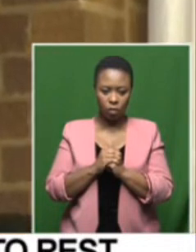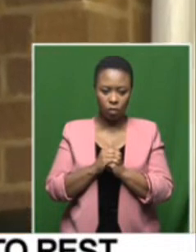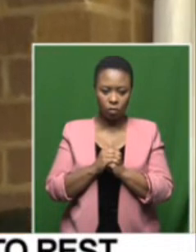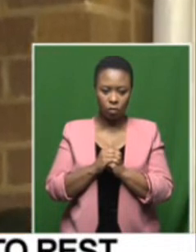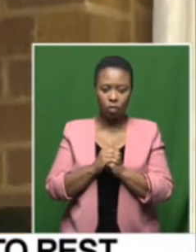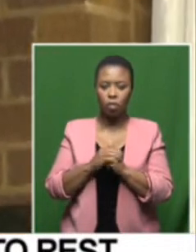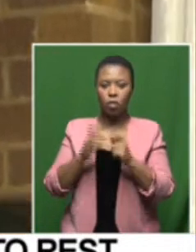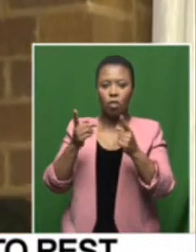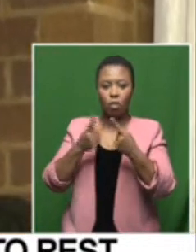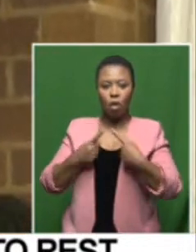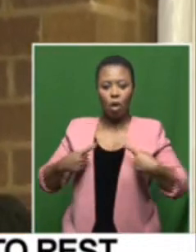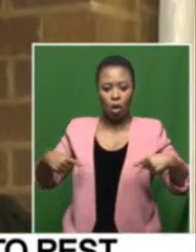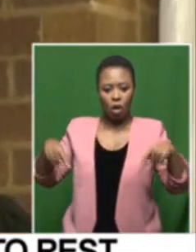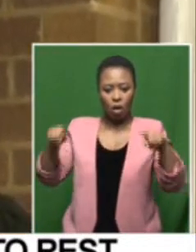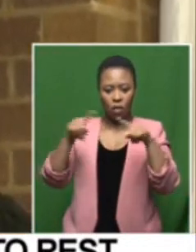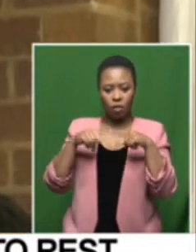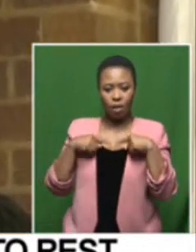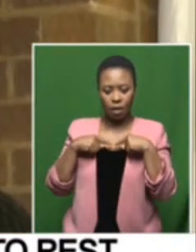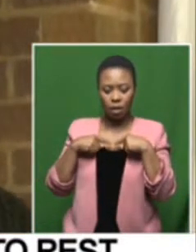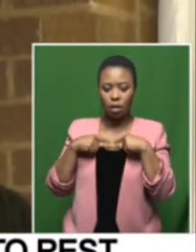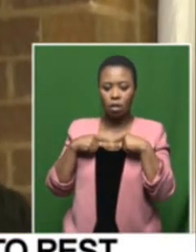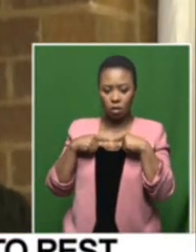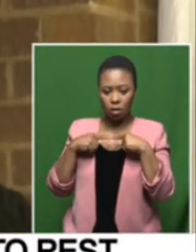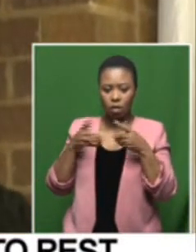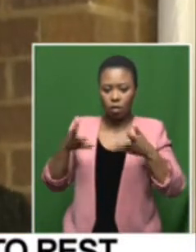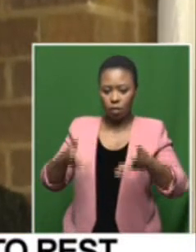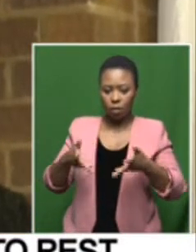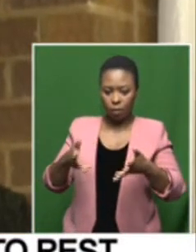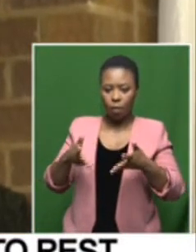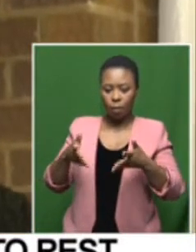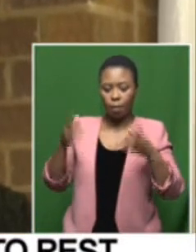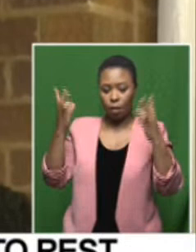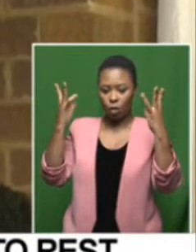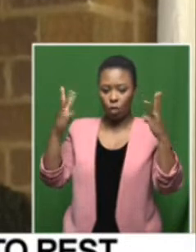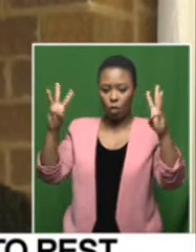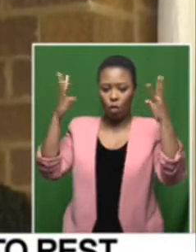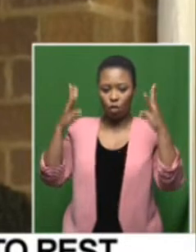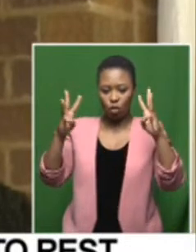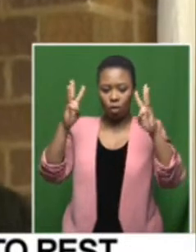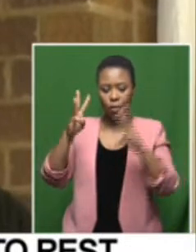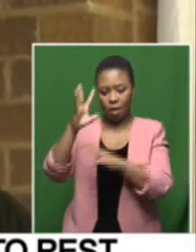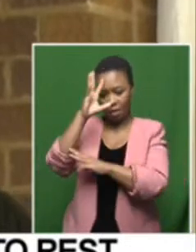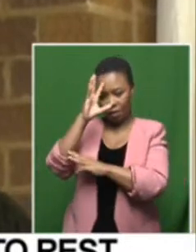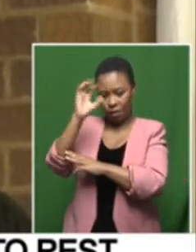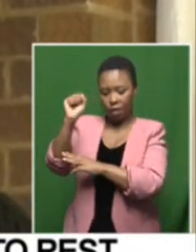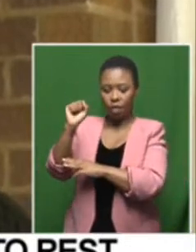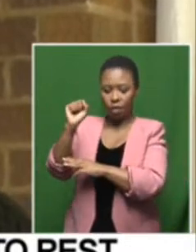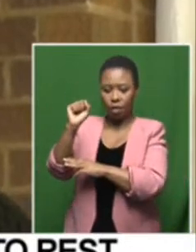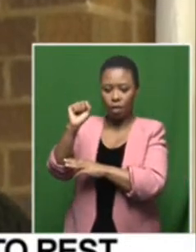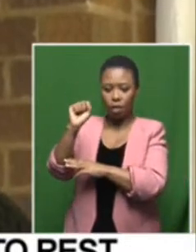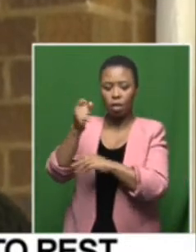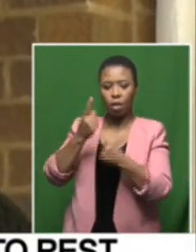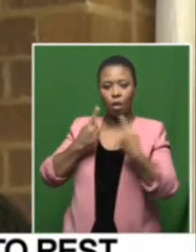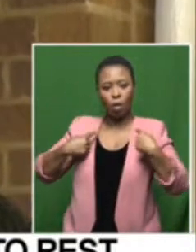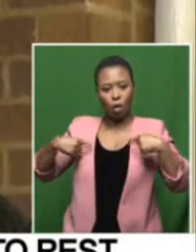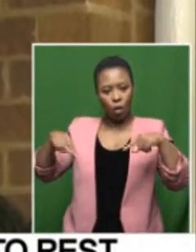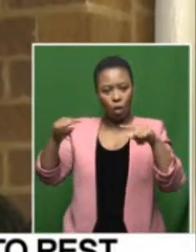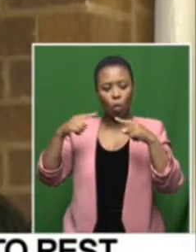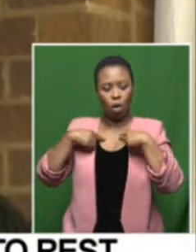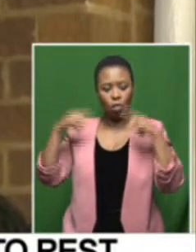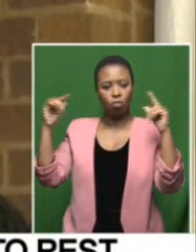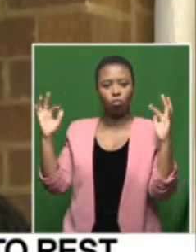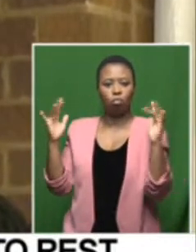For all of us assembled here to worship in faith, that we may be